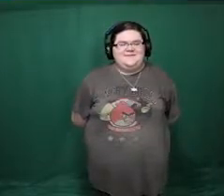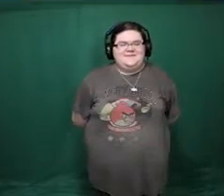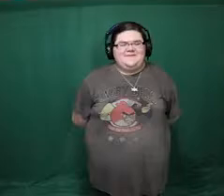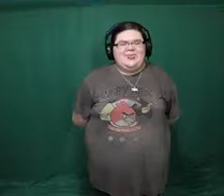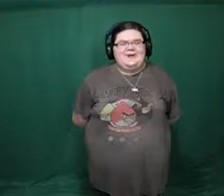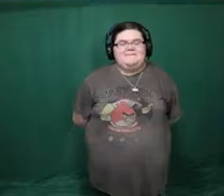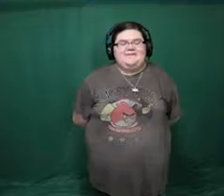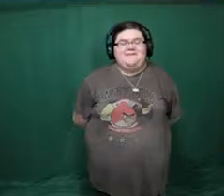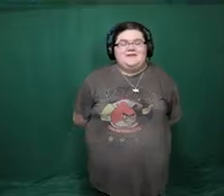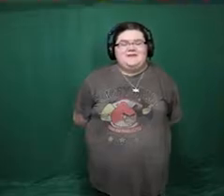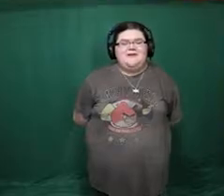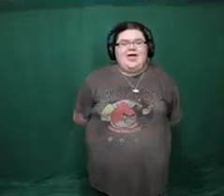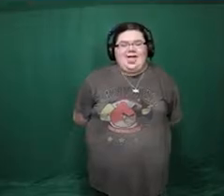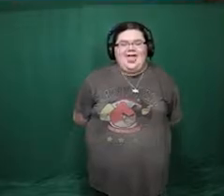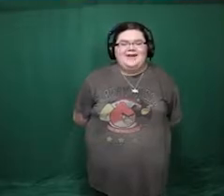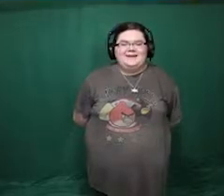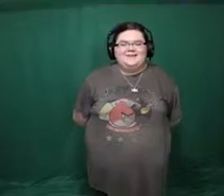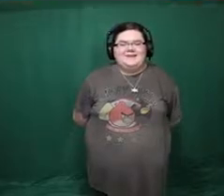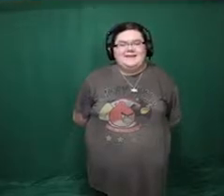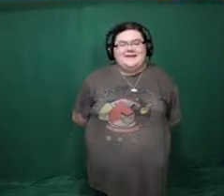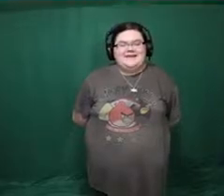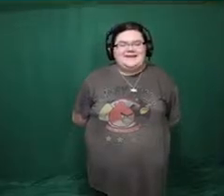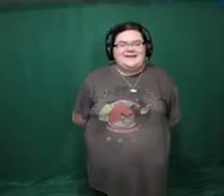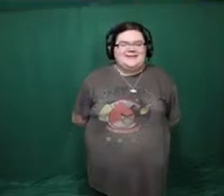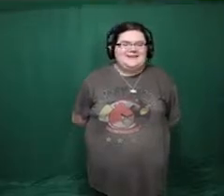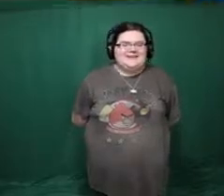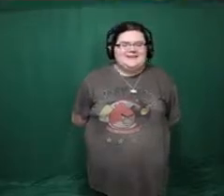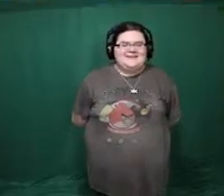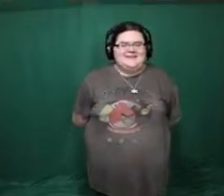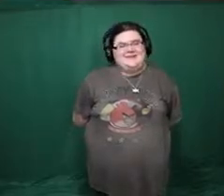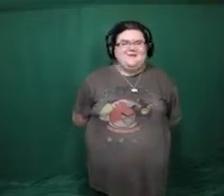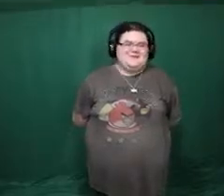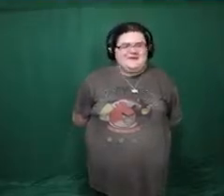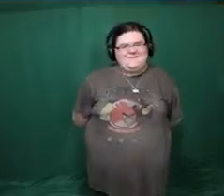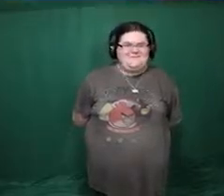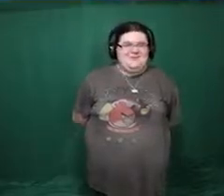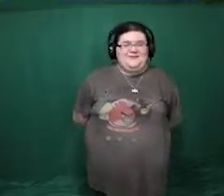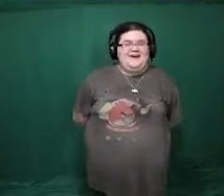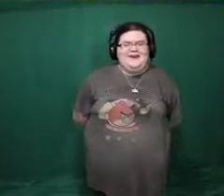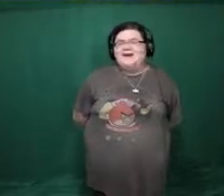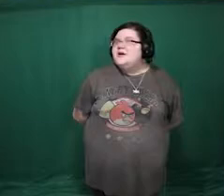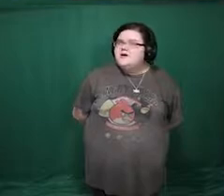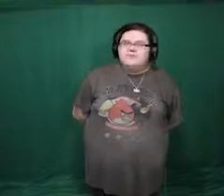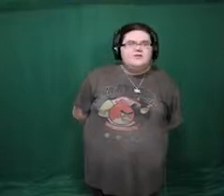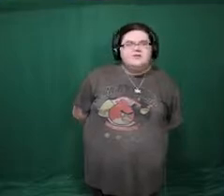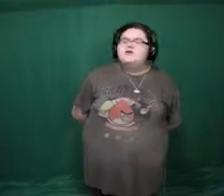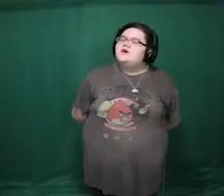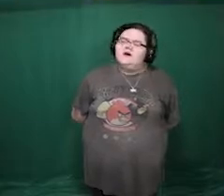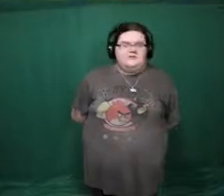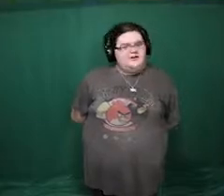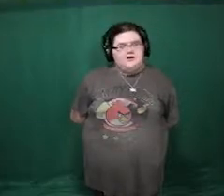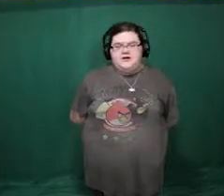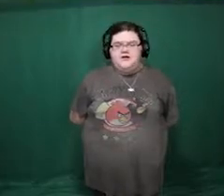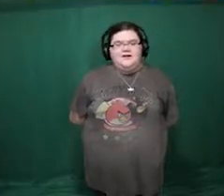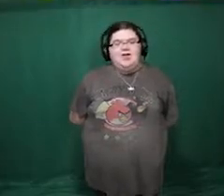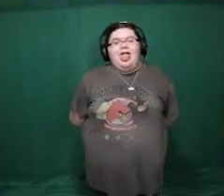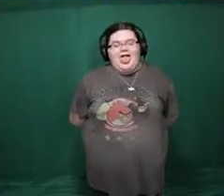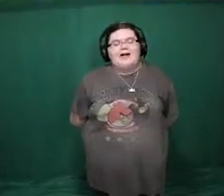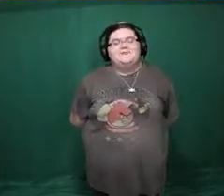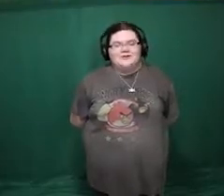JJ's been fisted. Back like in English. No, it's not. The joke would have made more funny. Oh my